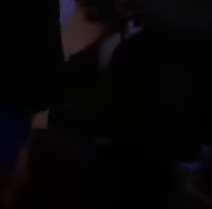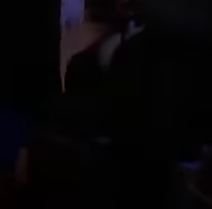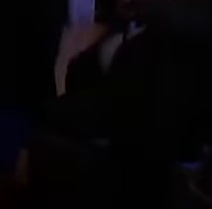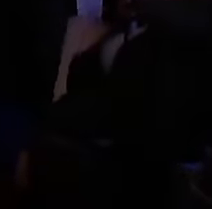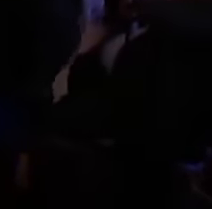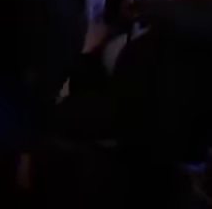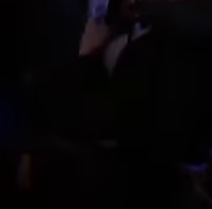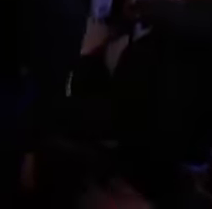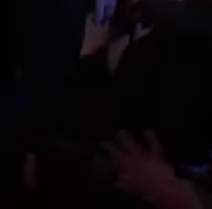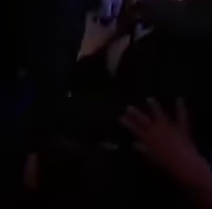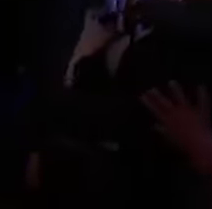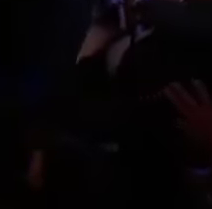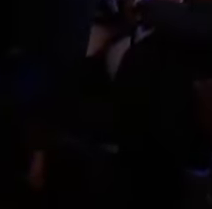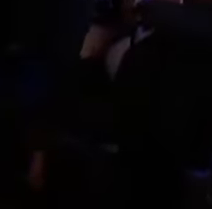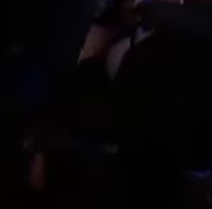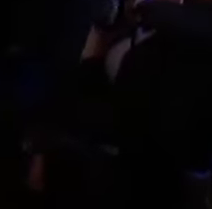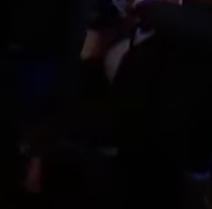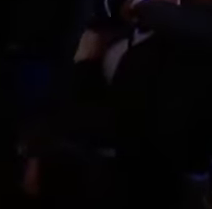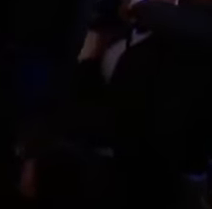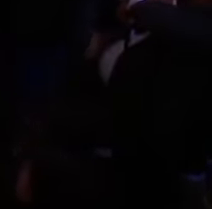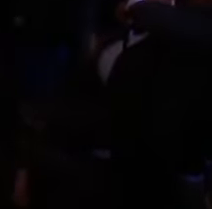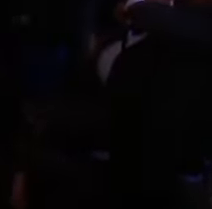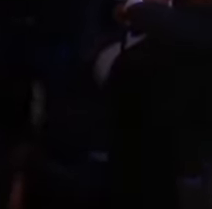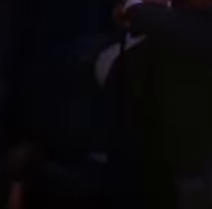come before his presence with thanksgiving.